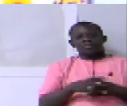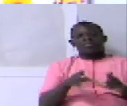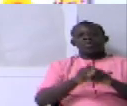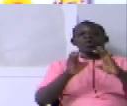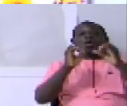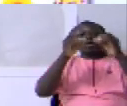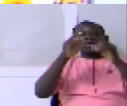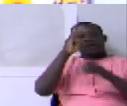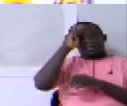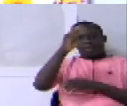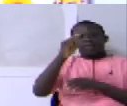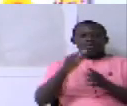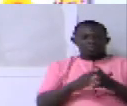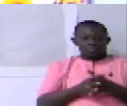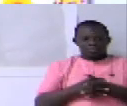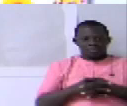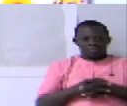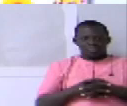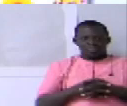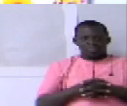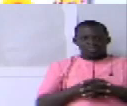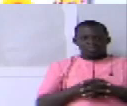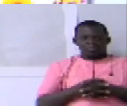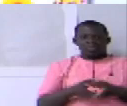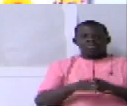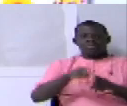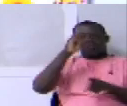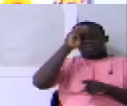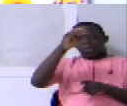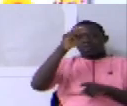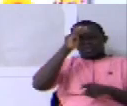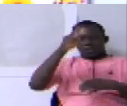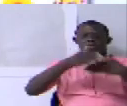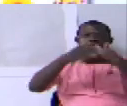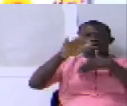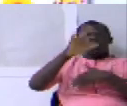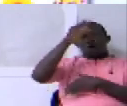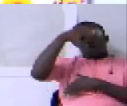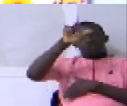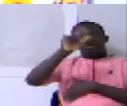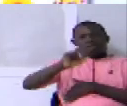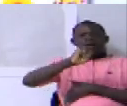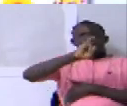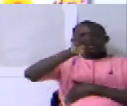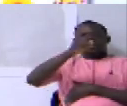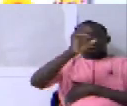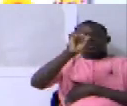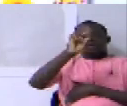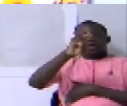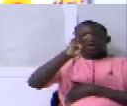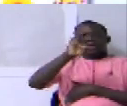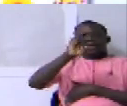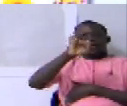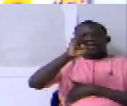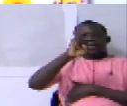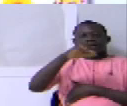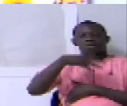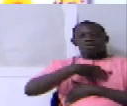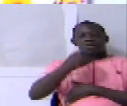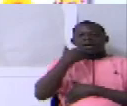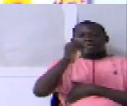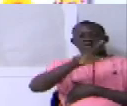Okay, thank you. Inumbara. Thank you very much. Commissioner Jones, you have the floor. Commissioner Jones, fanan lafte